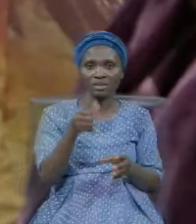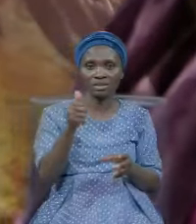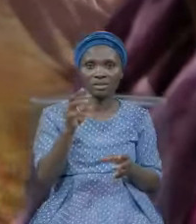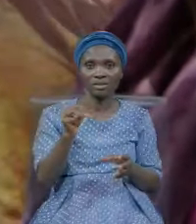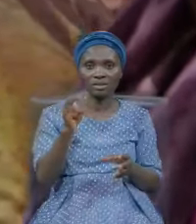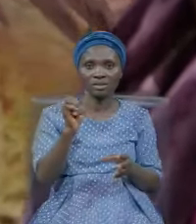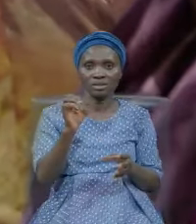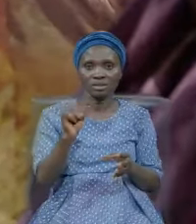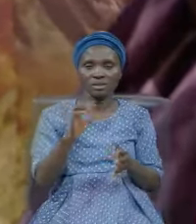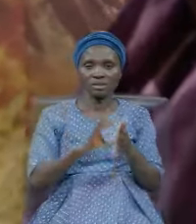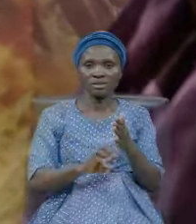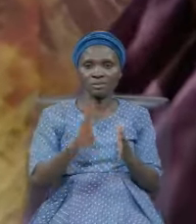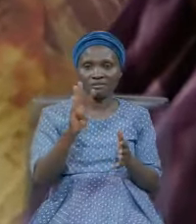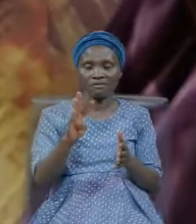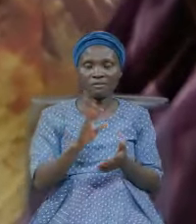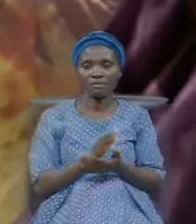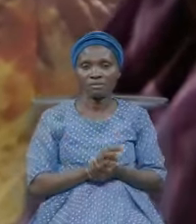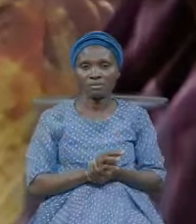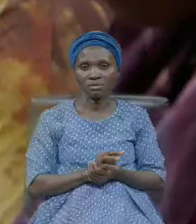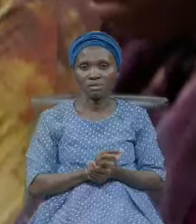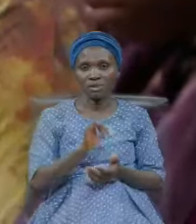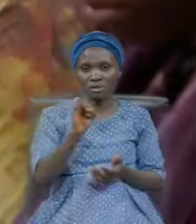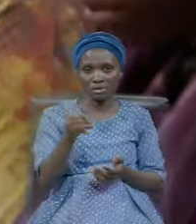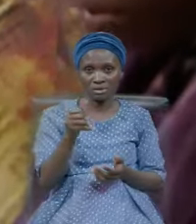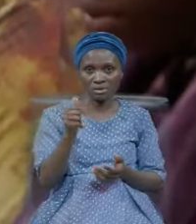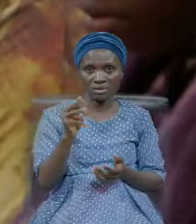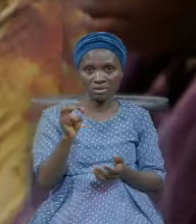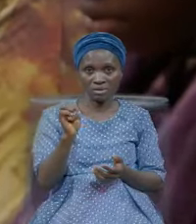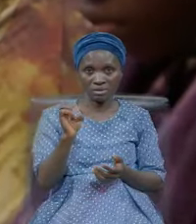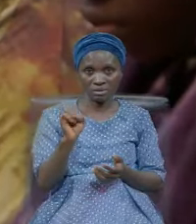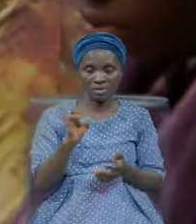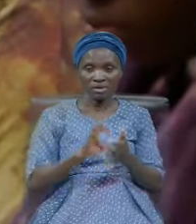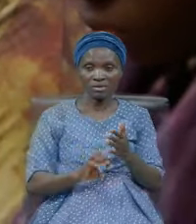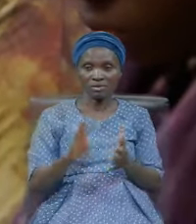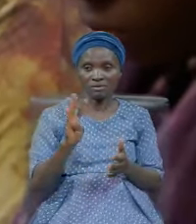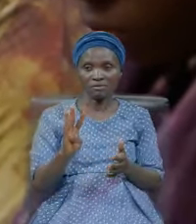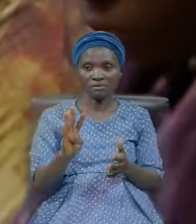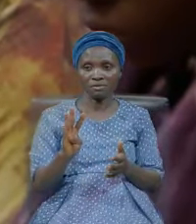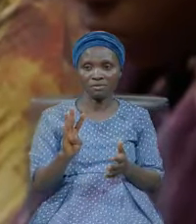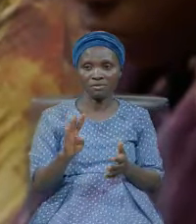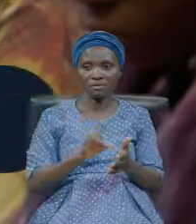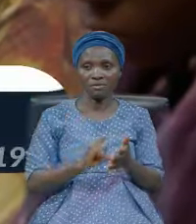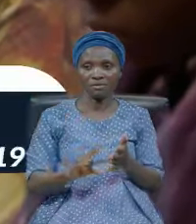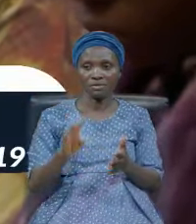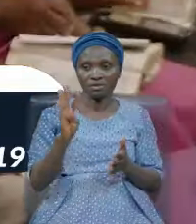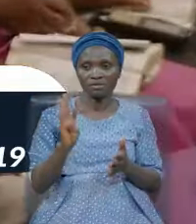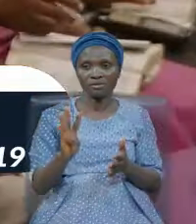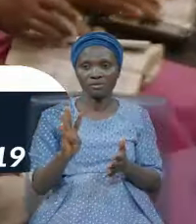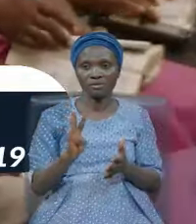from verse 4. James chapter 4. Reading from verse 4. It